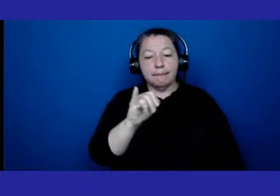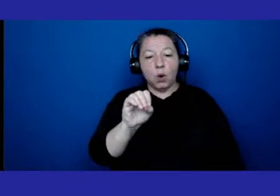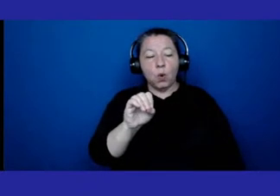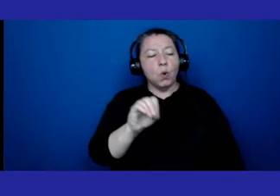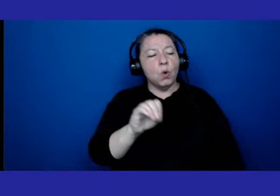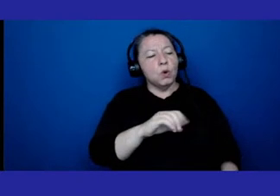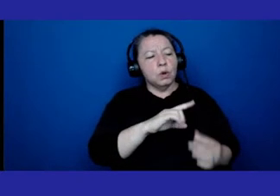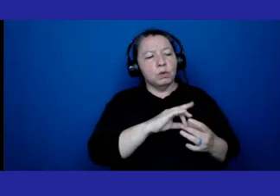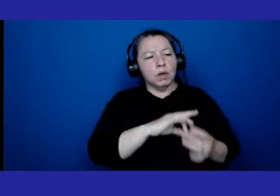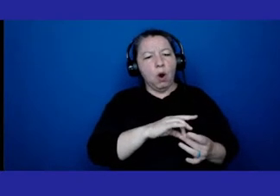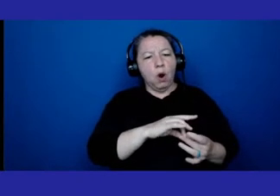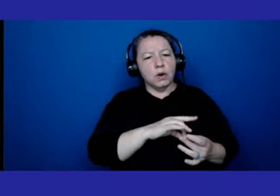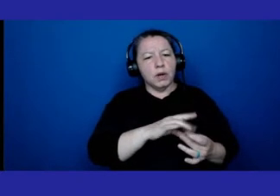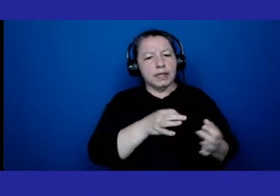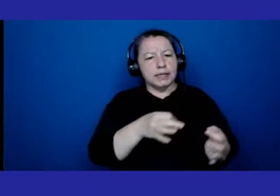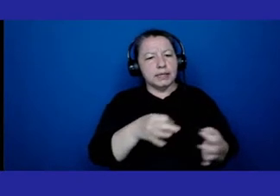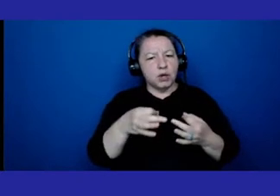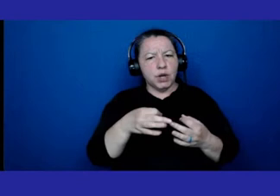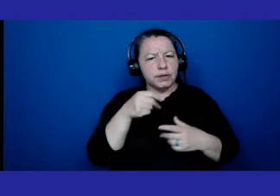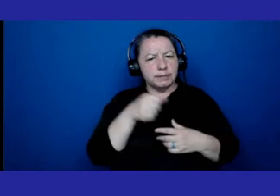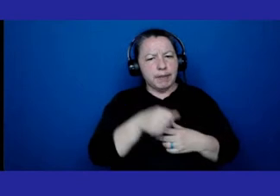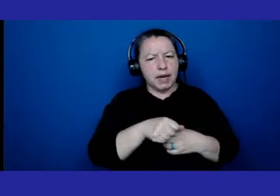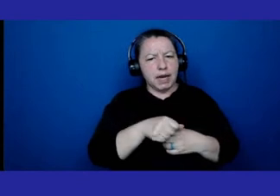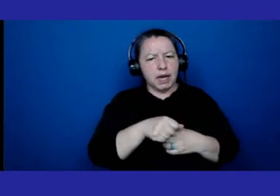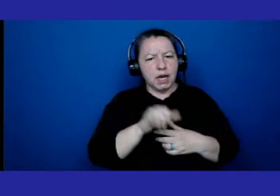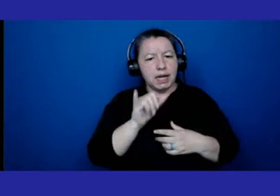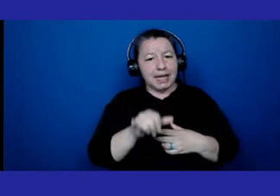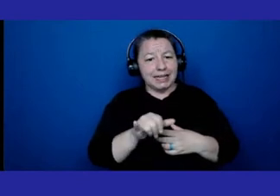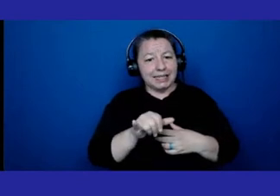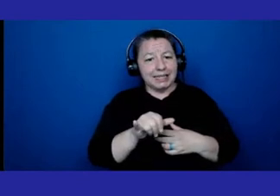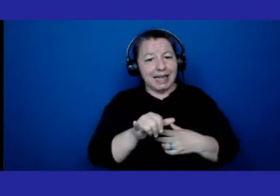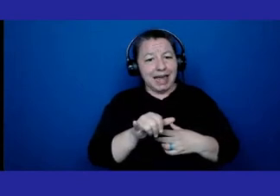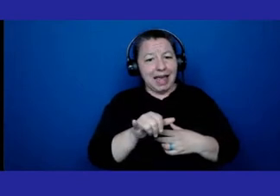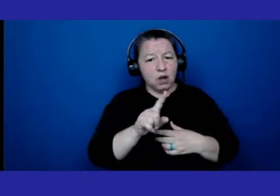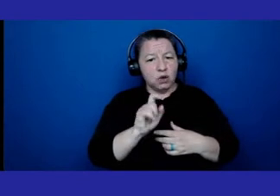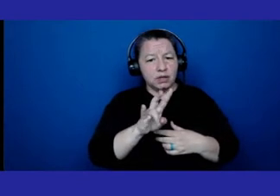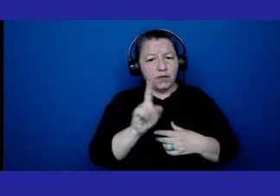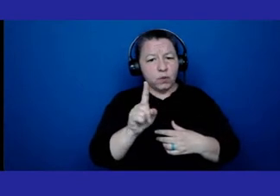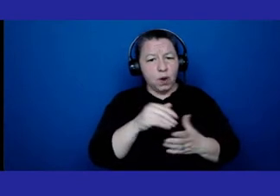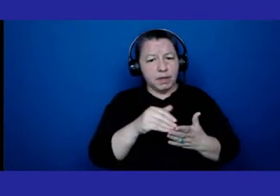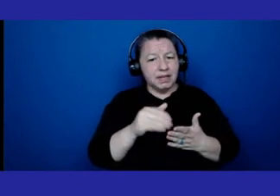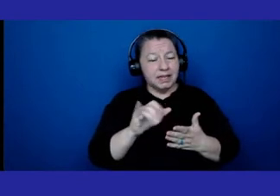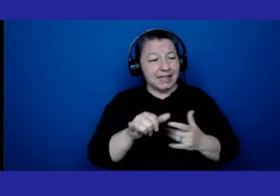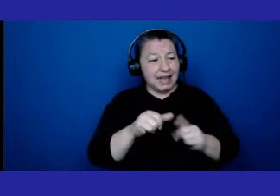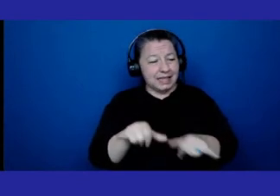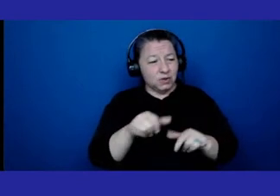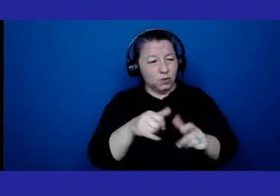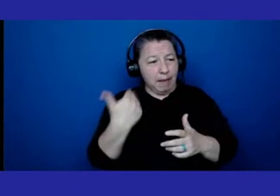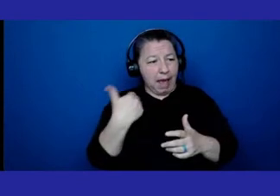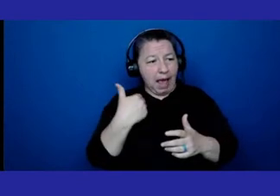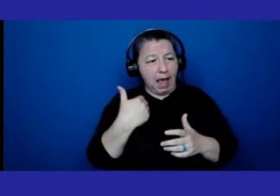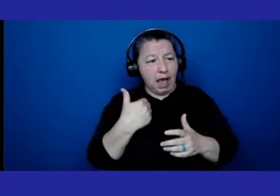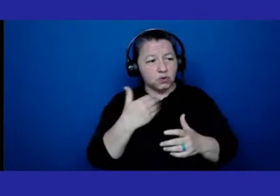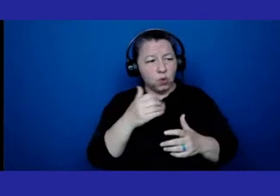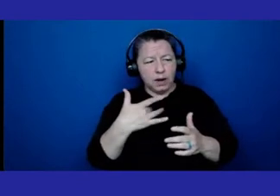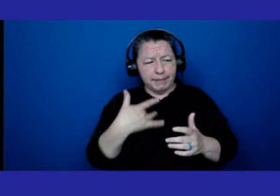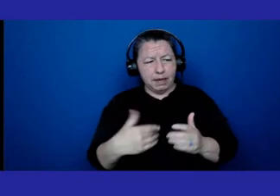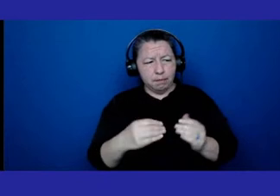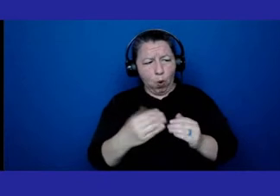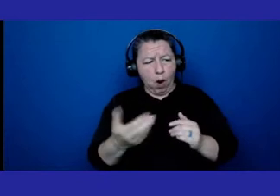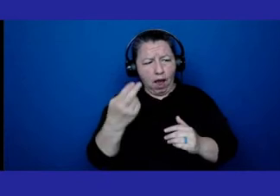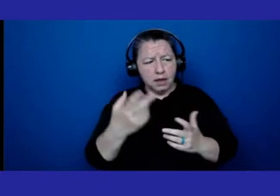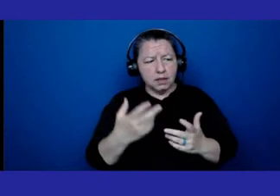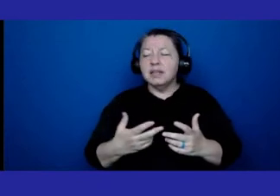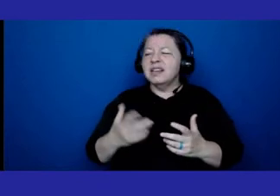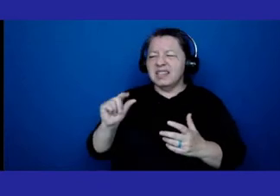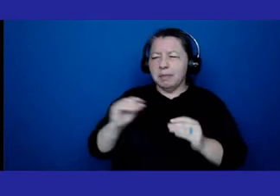minus $171 million, is that consistent with past performance or is that unusually high? It's a bit higher than we saw in the